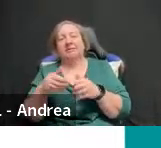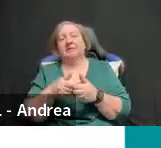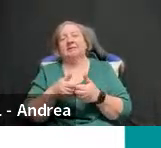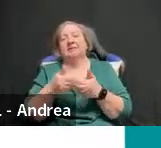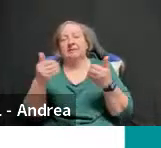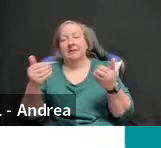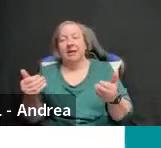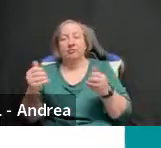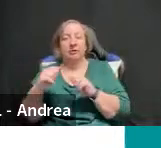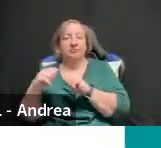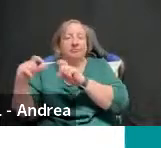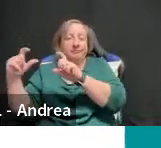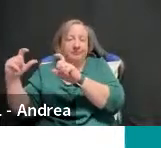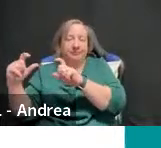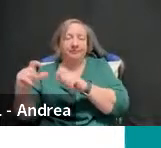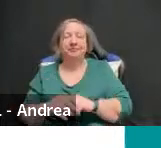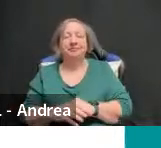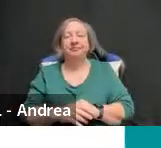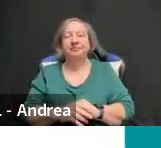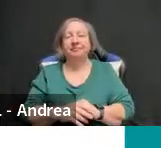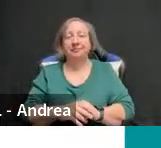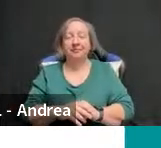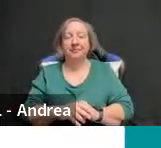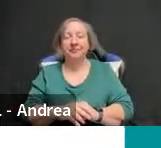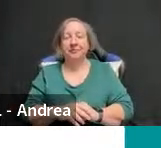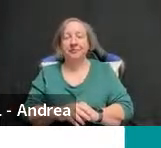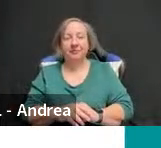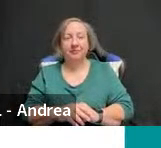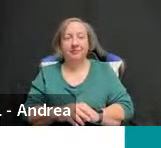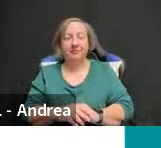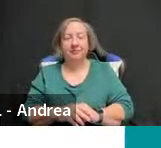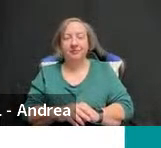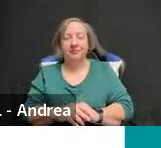window. Next slide.